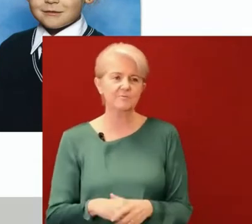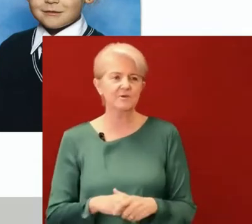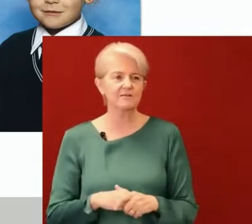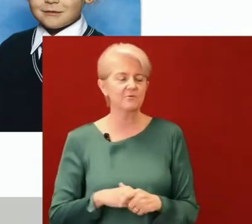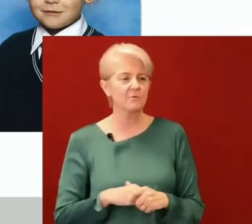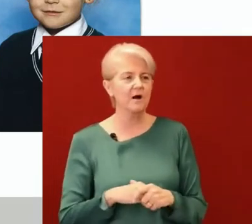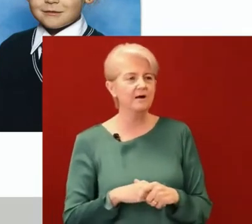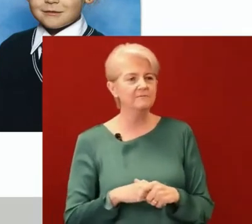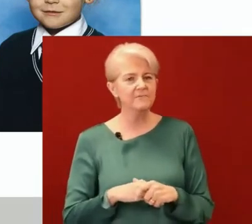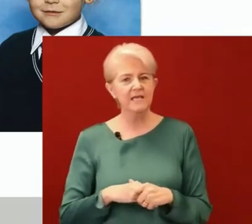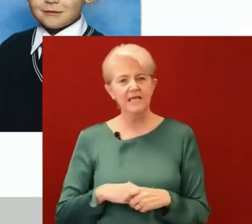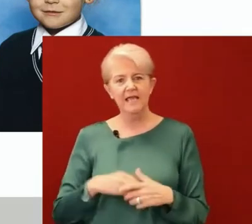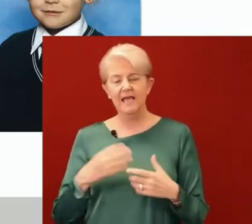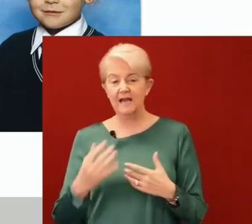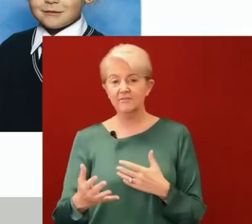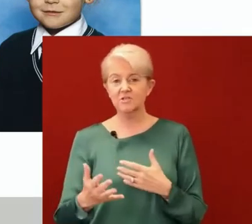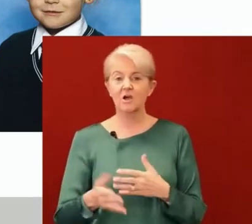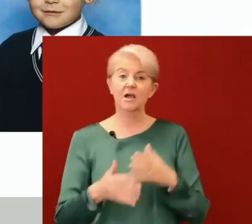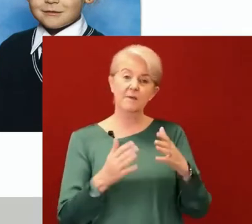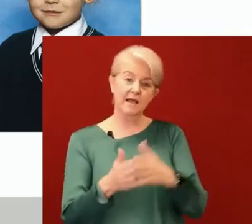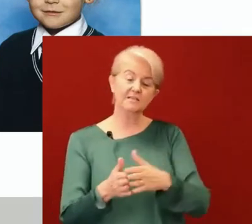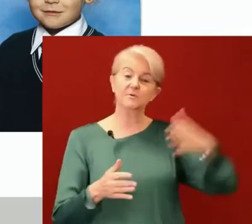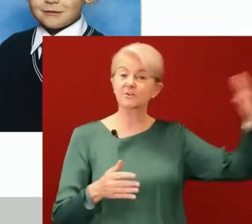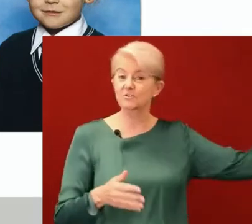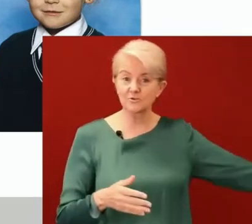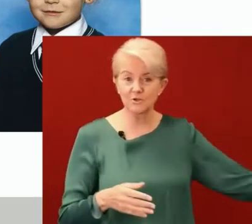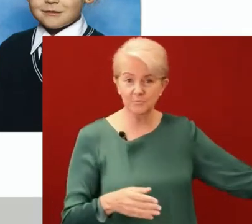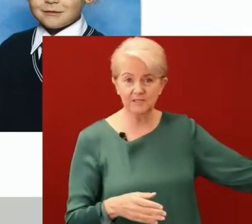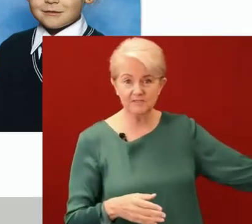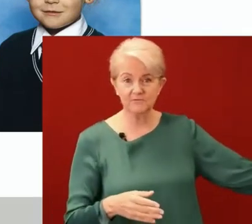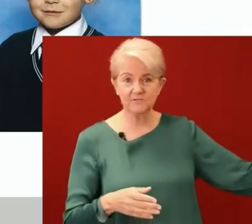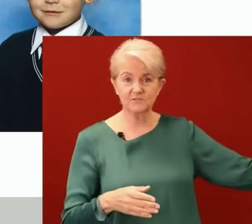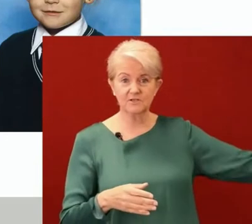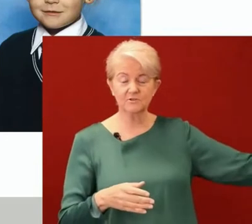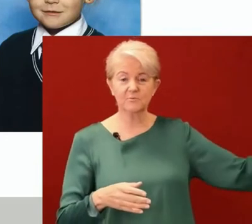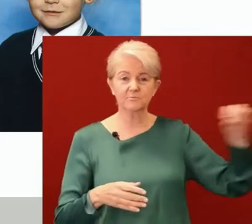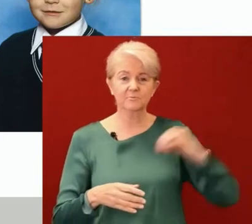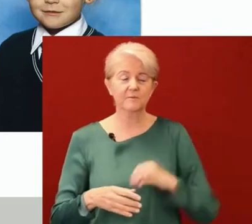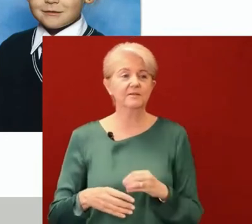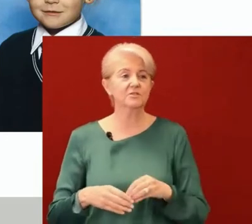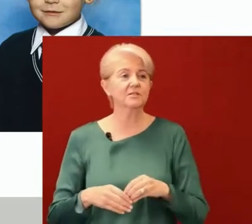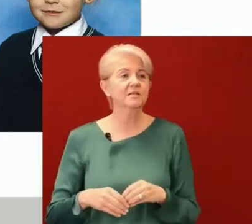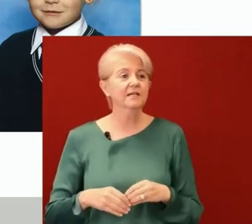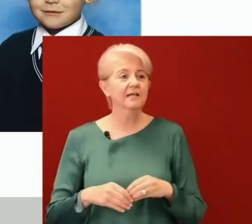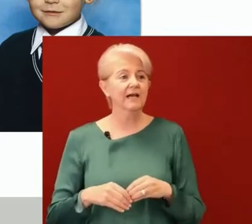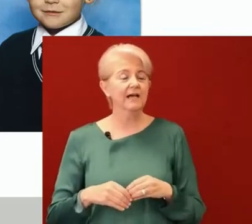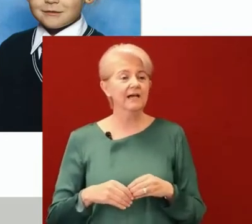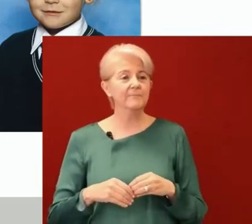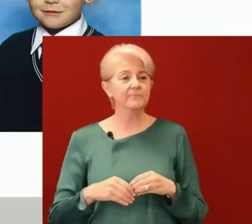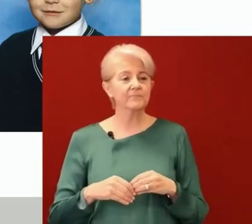part of that community for a while. And at the time, my husband, who's also a police officer, I should probably mention,